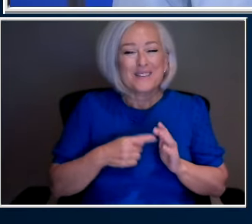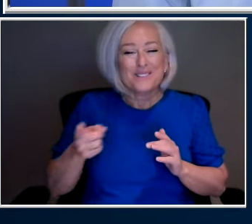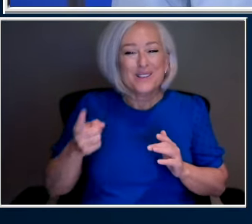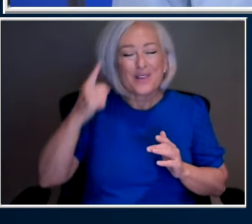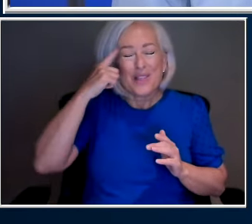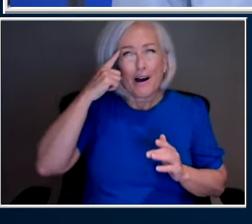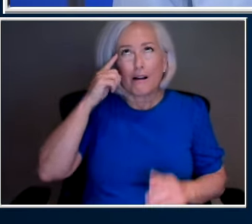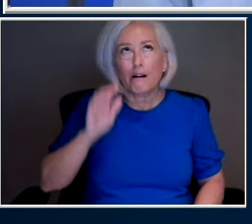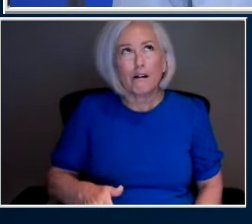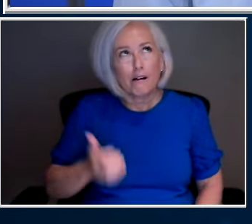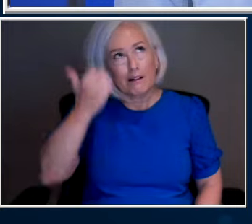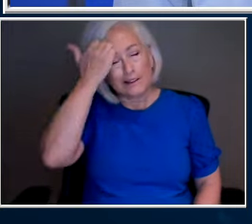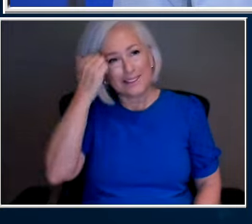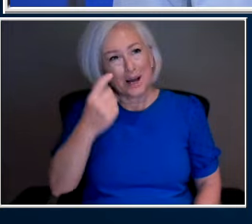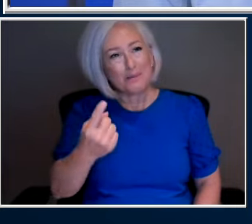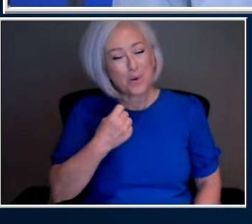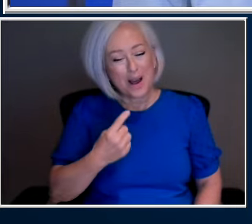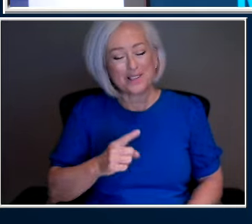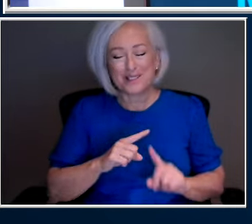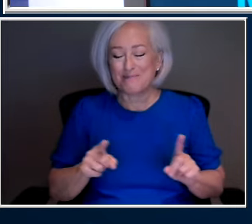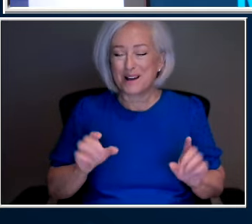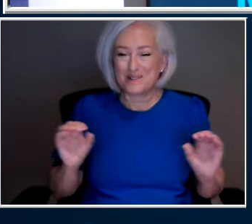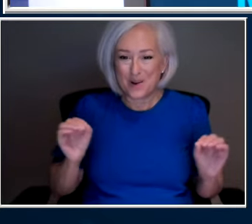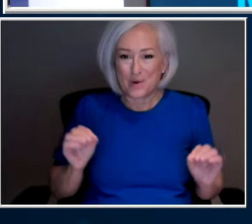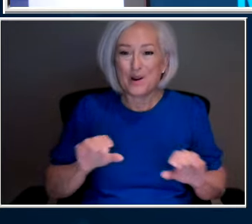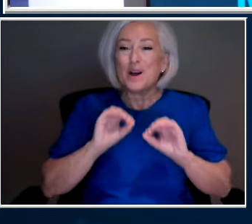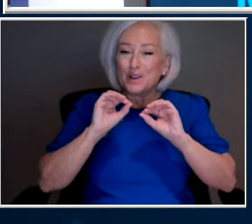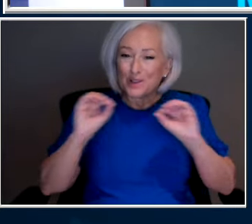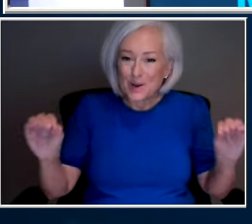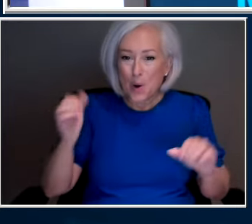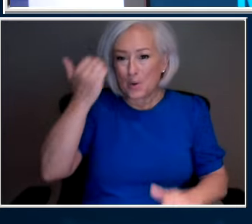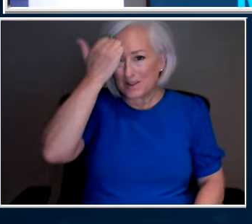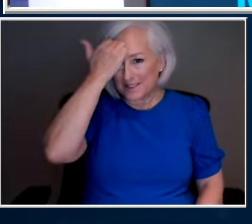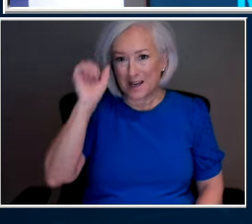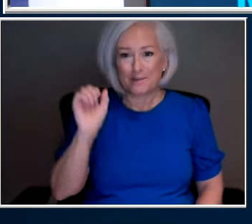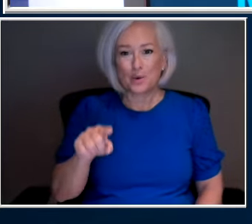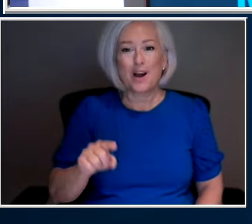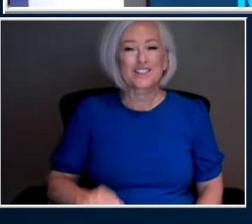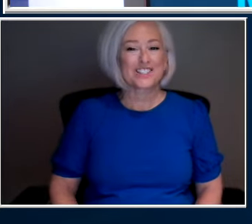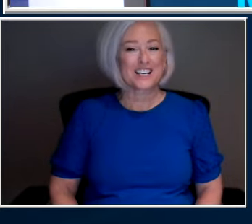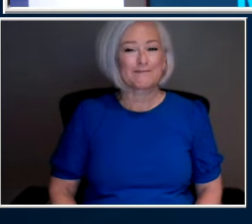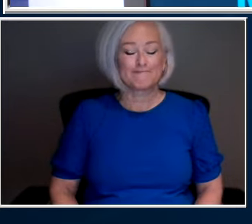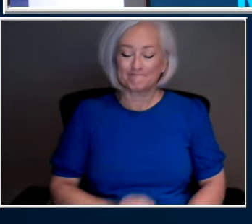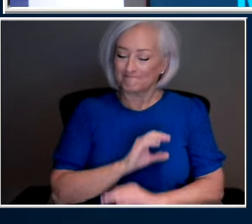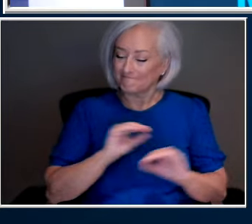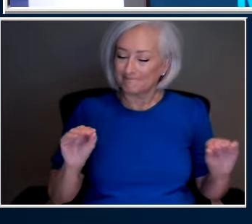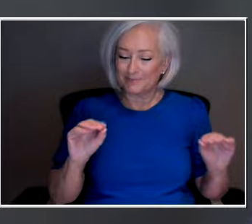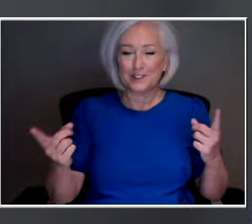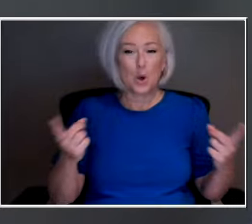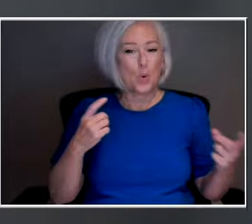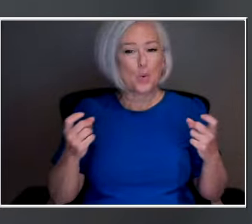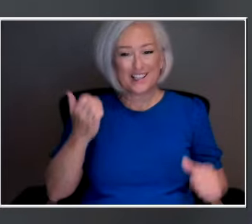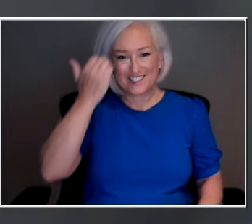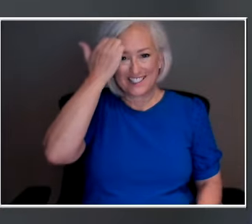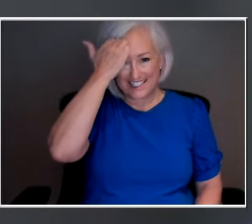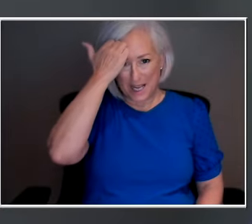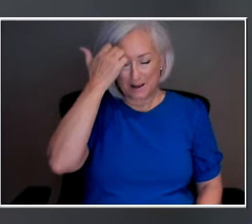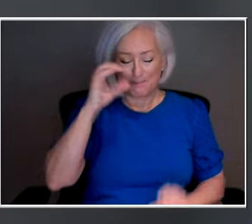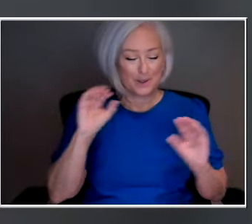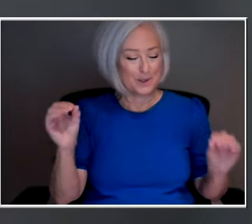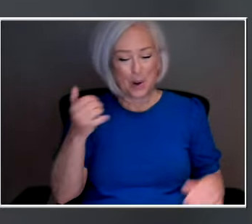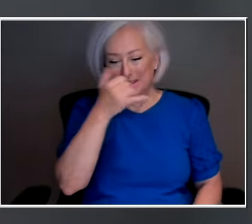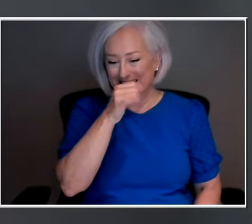but no. No dumb questions, right, Dr. Kasi? Yeah, no question is a dumb question or a silly question.